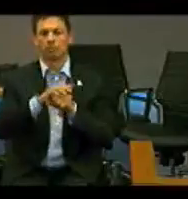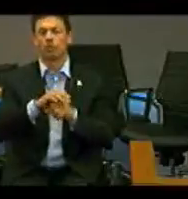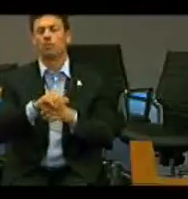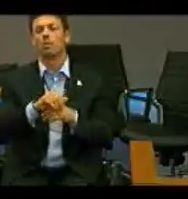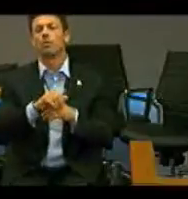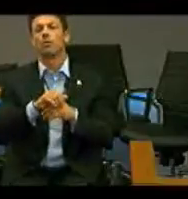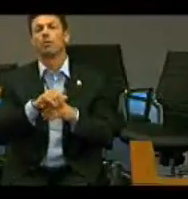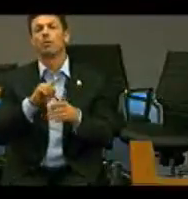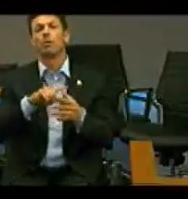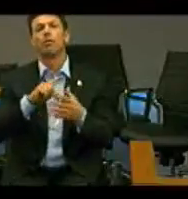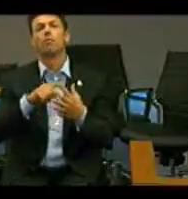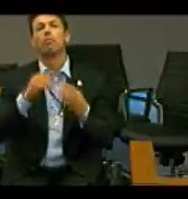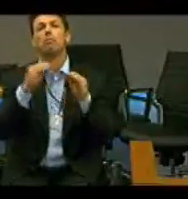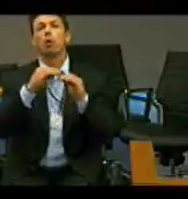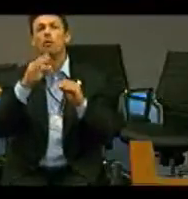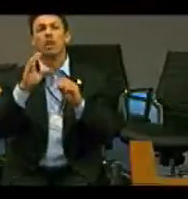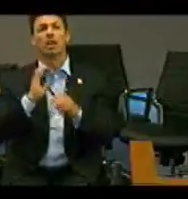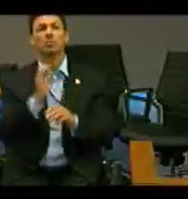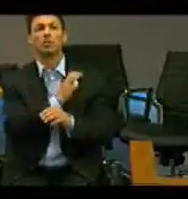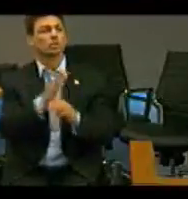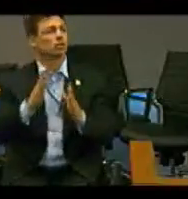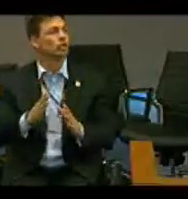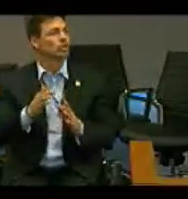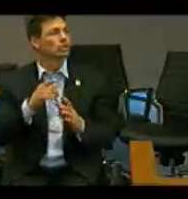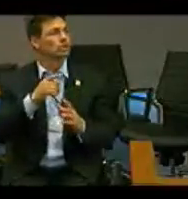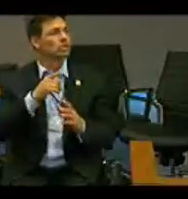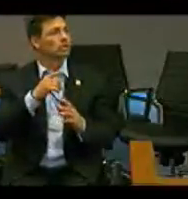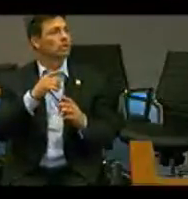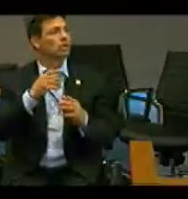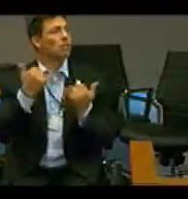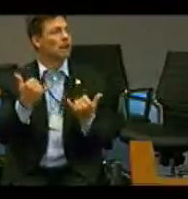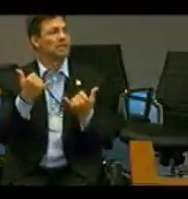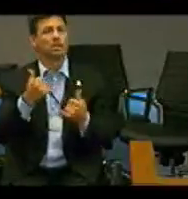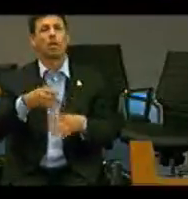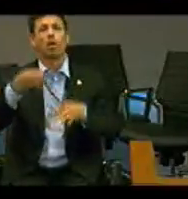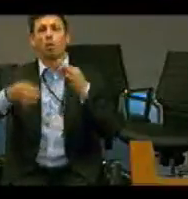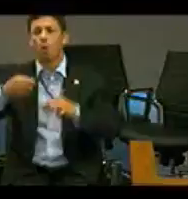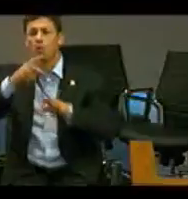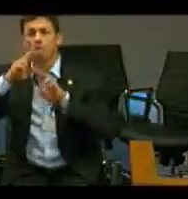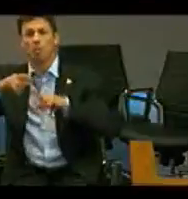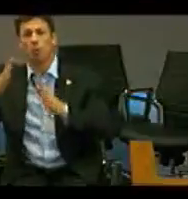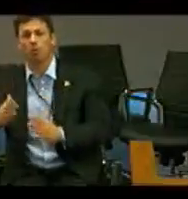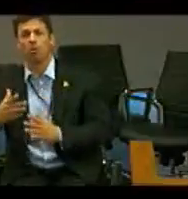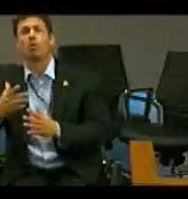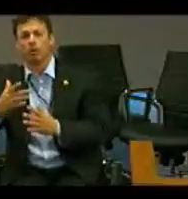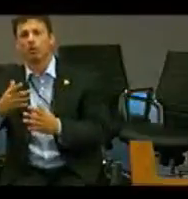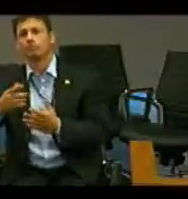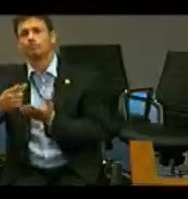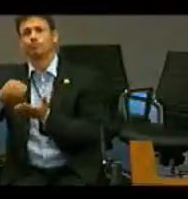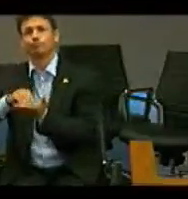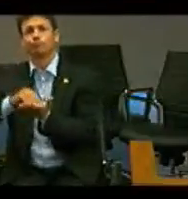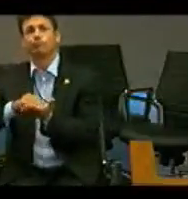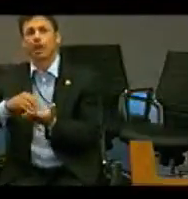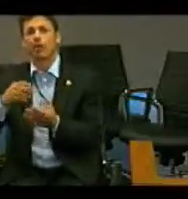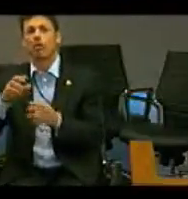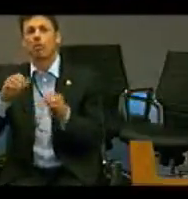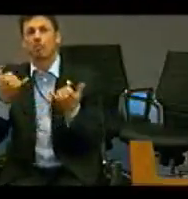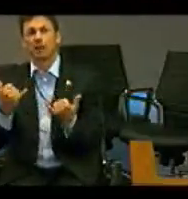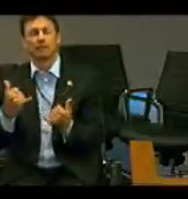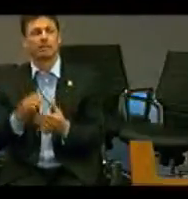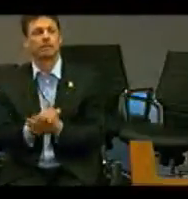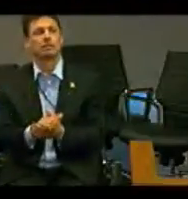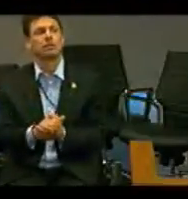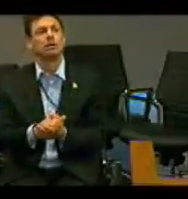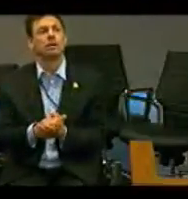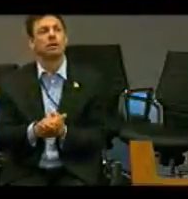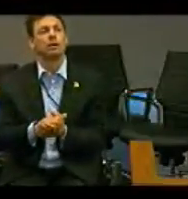the commissioners is present. I see that the court reporter is present. Mr. Staff Director, are you present? I am, thank you. Thank